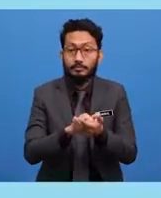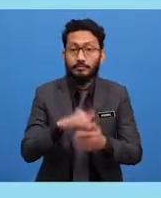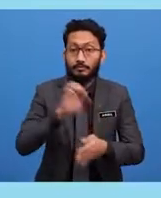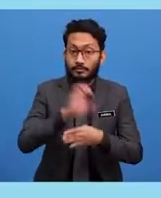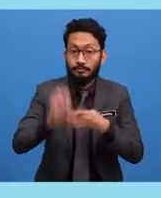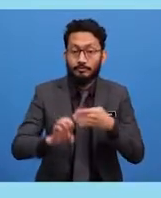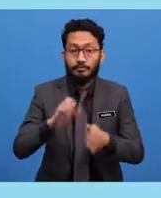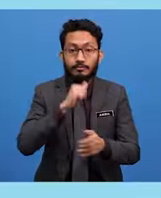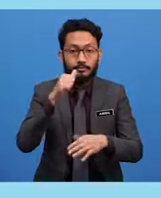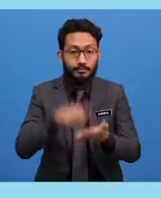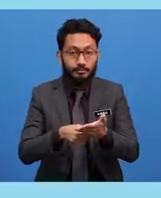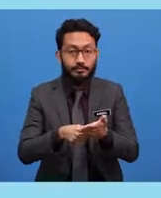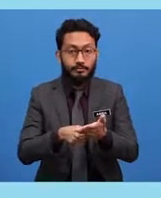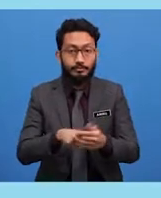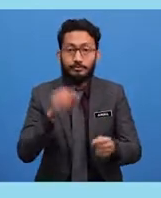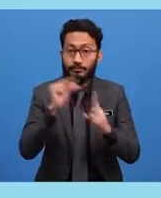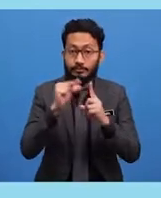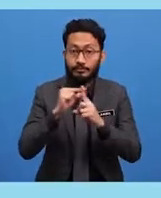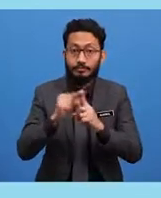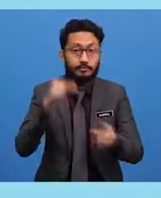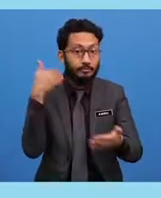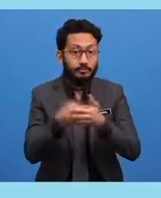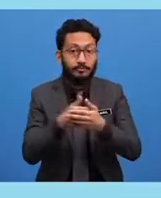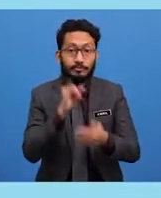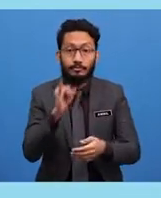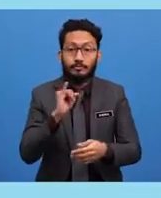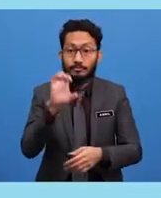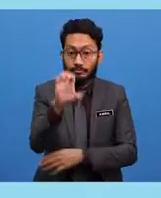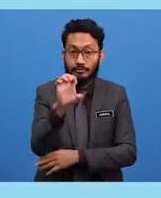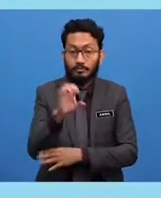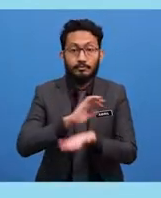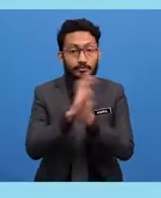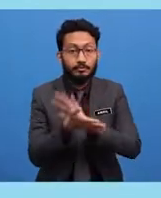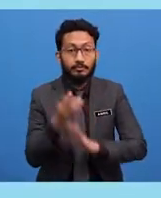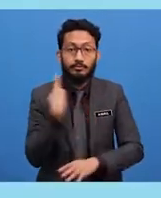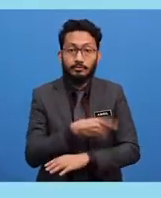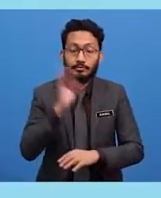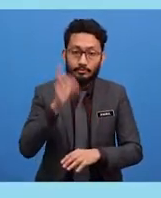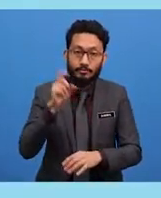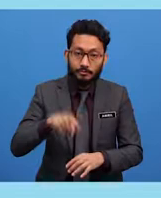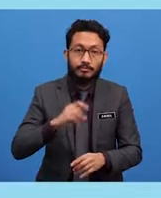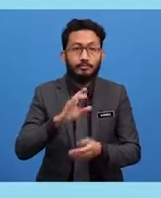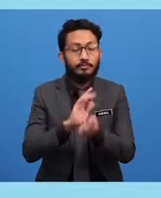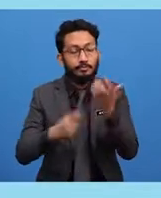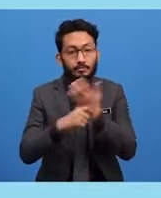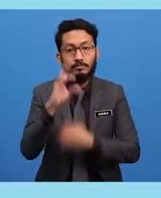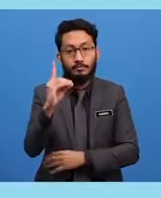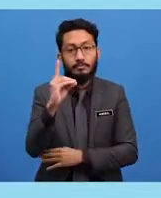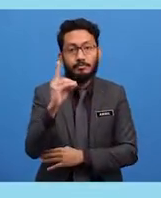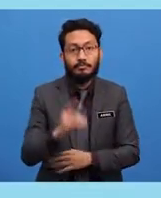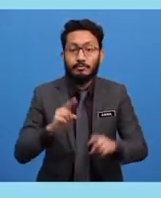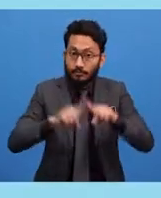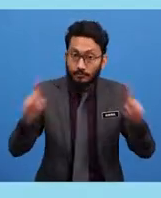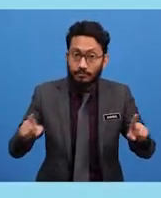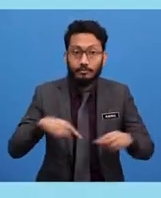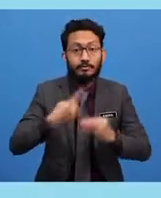E. Therefore, we need to add D at the end of it. However, when